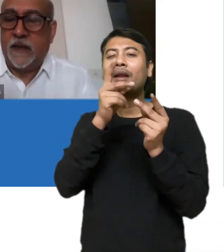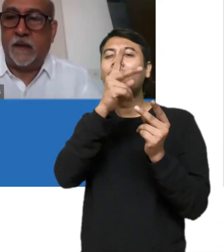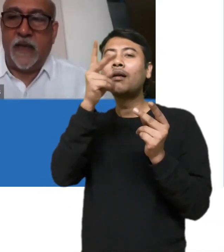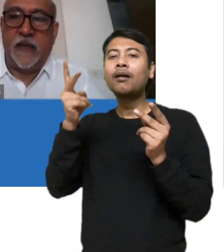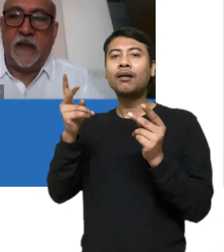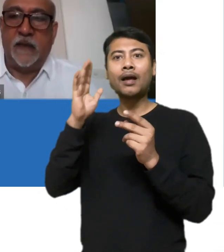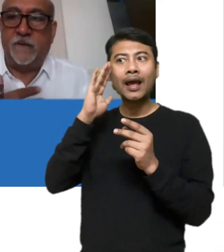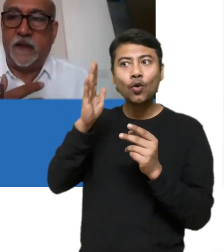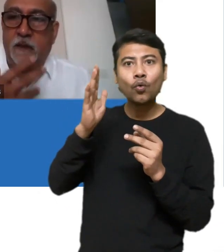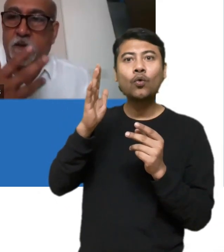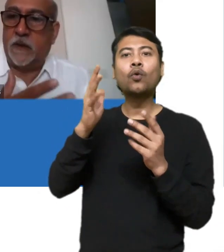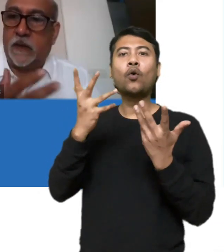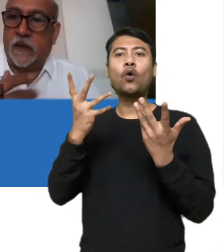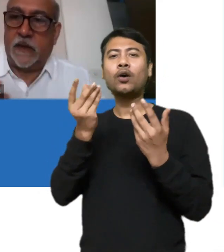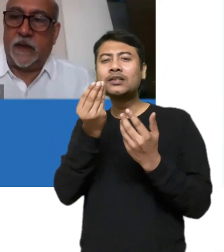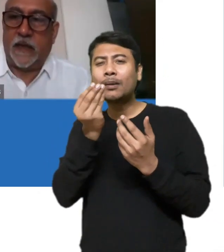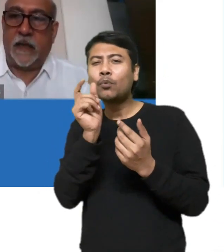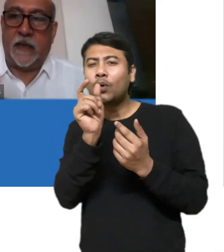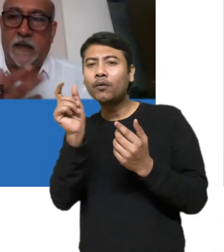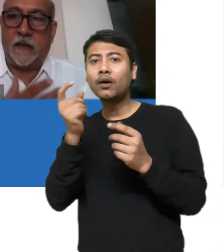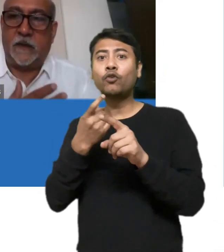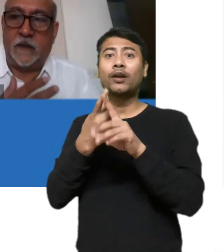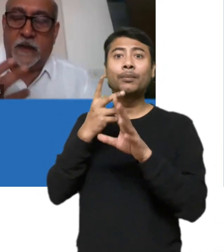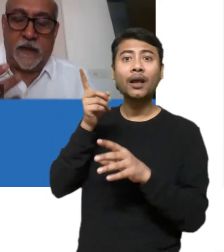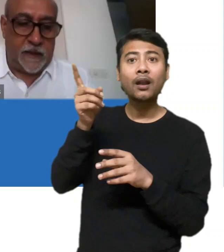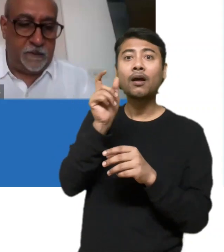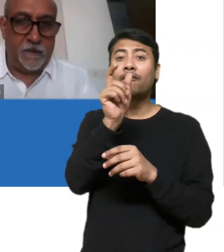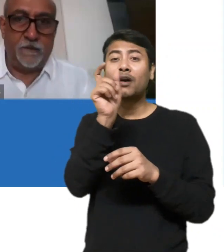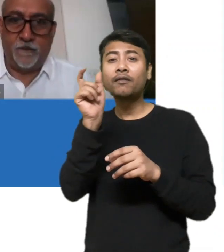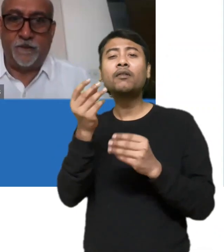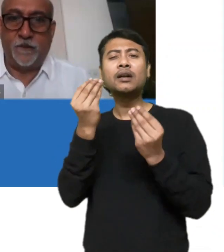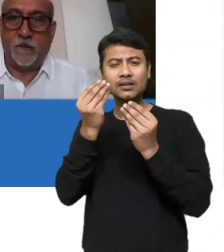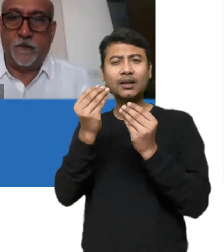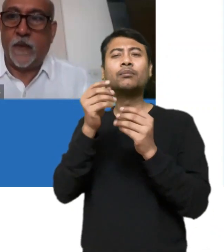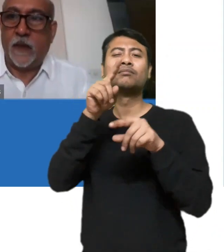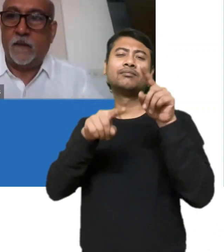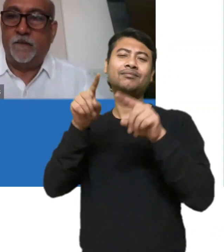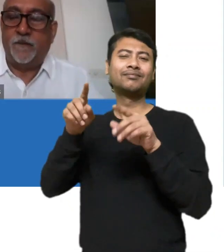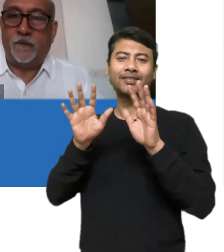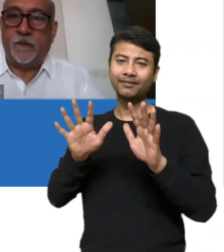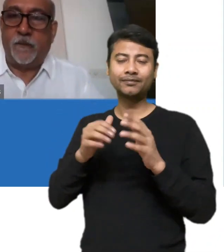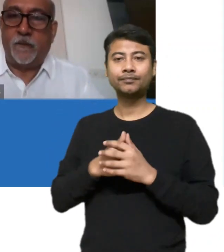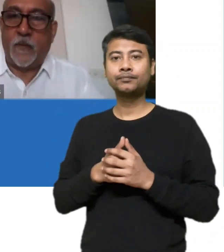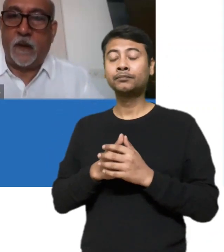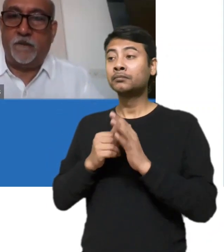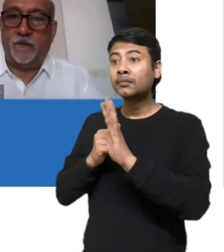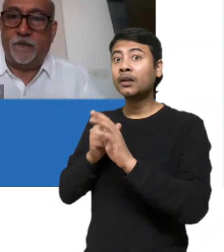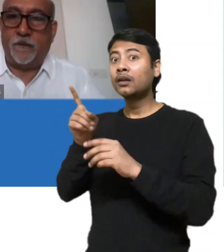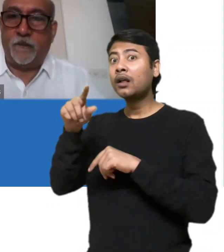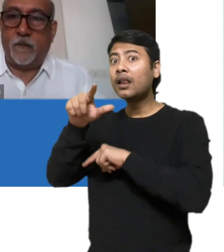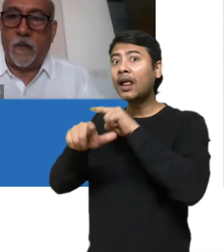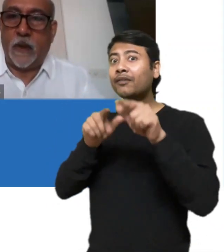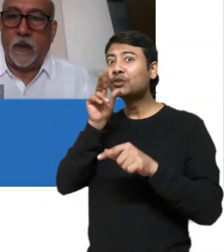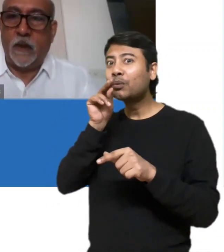for hello. There are many different, in Kerala. You have And five languages. Which are those 5 languages?